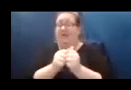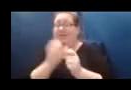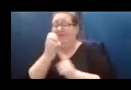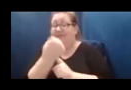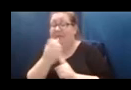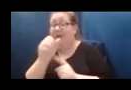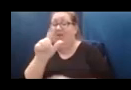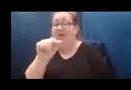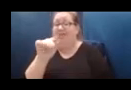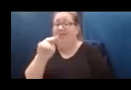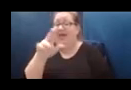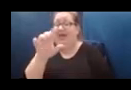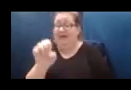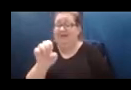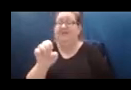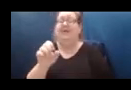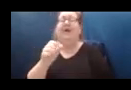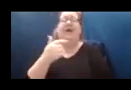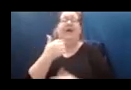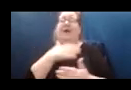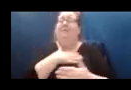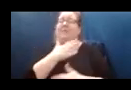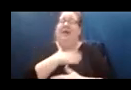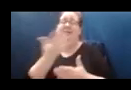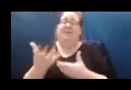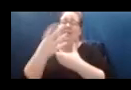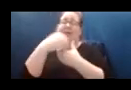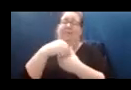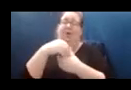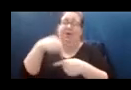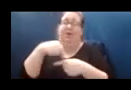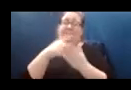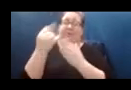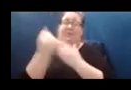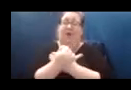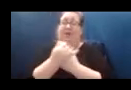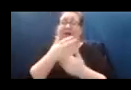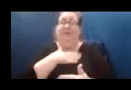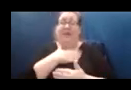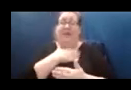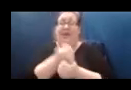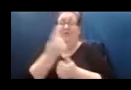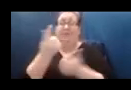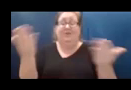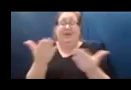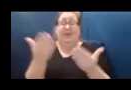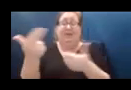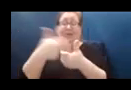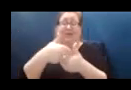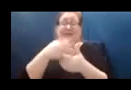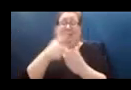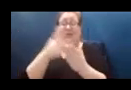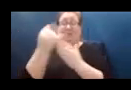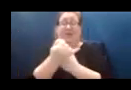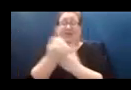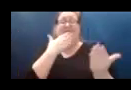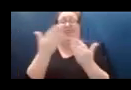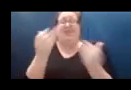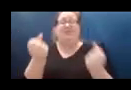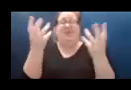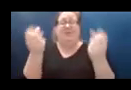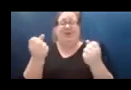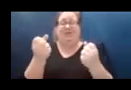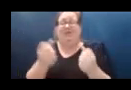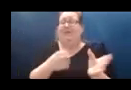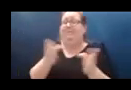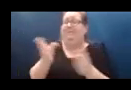part of this project, and glad everyone is out today, participating in this project. Thank you so very much. Thank you.